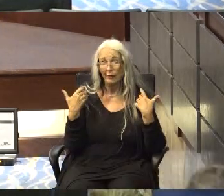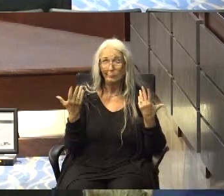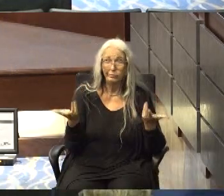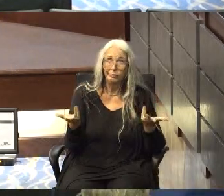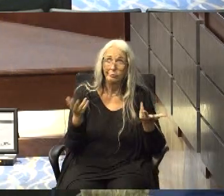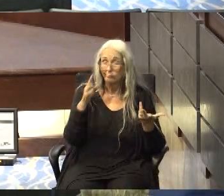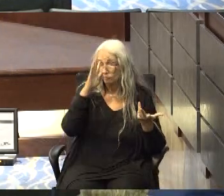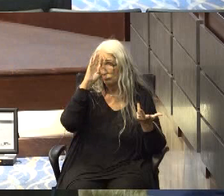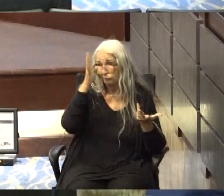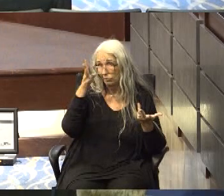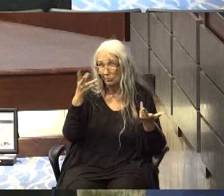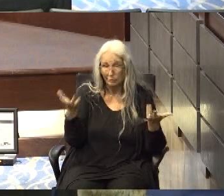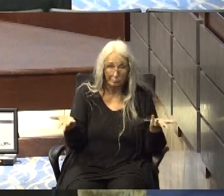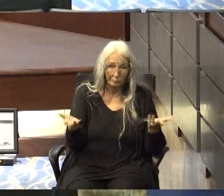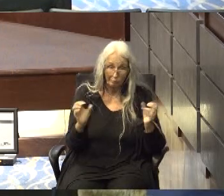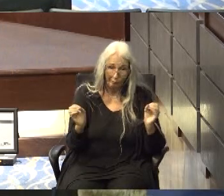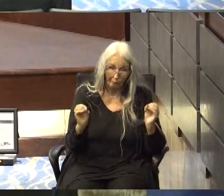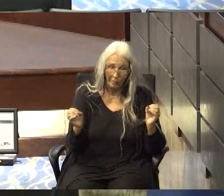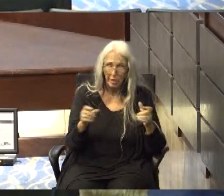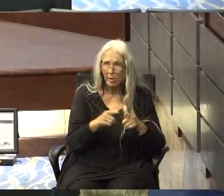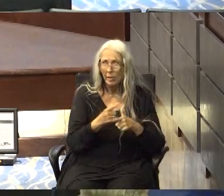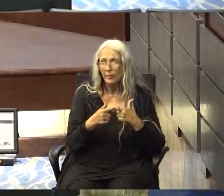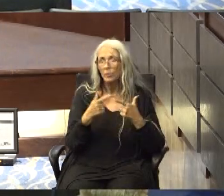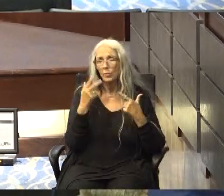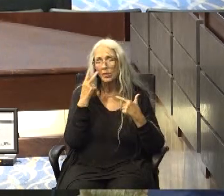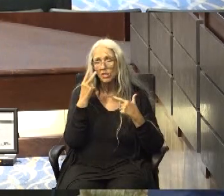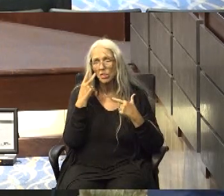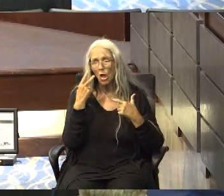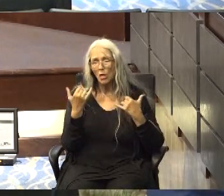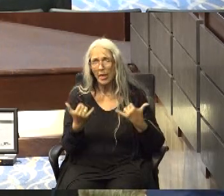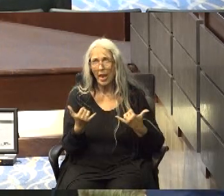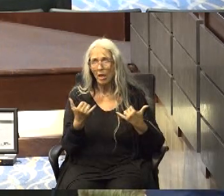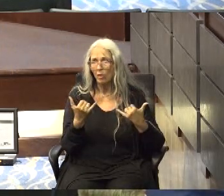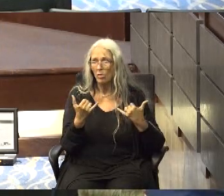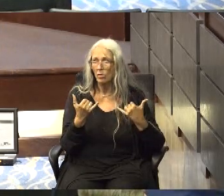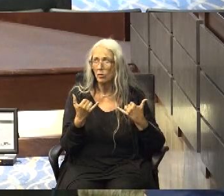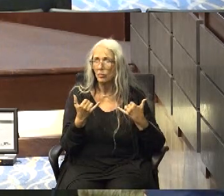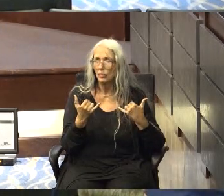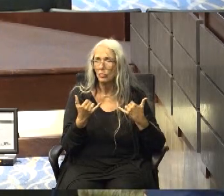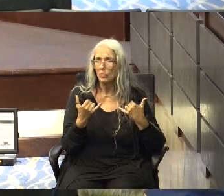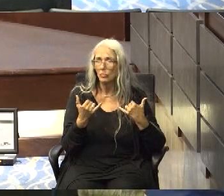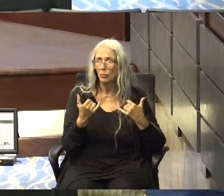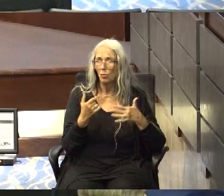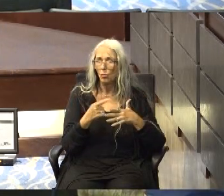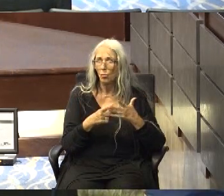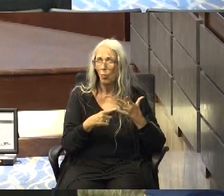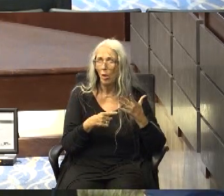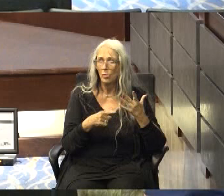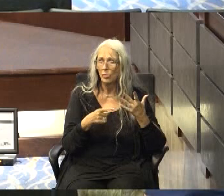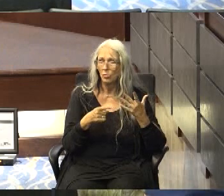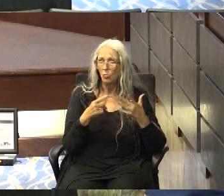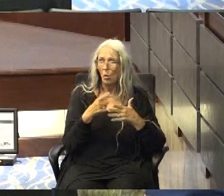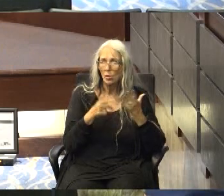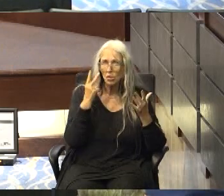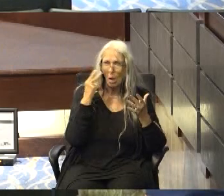and what we saw was kind of varied and not appropriate for what we were trying to get done. So this, at least we're trying to